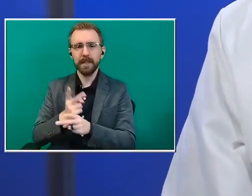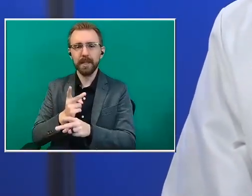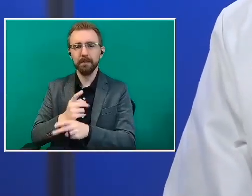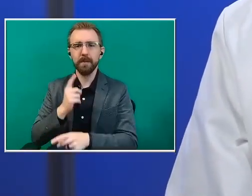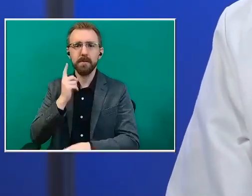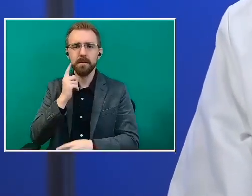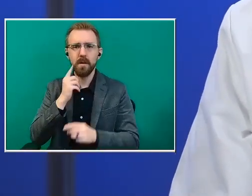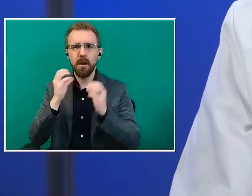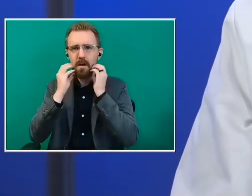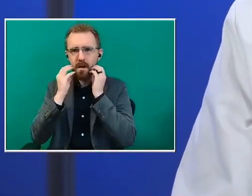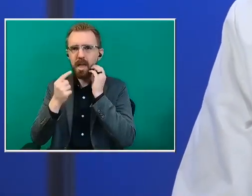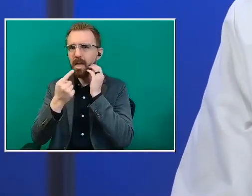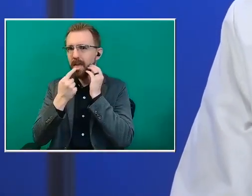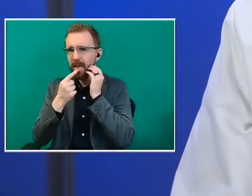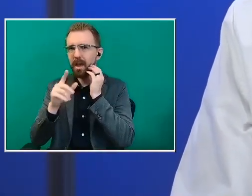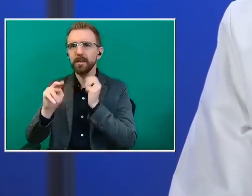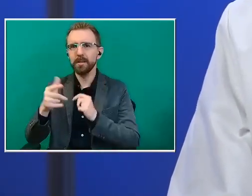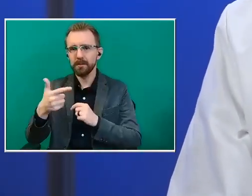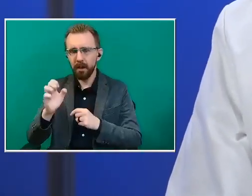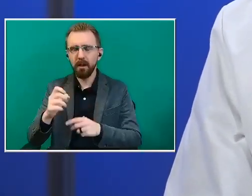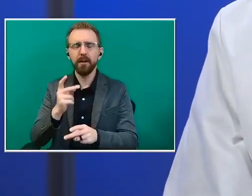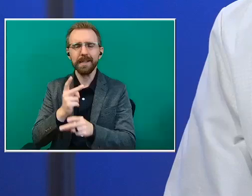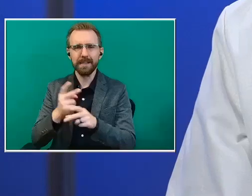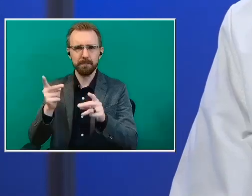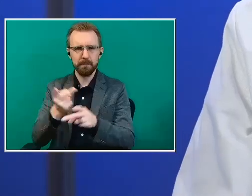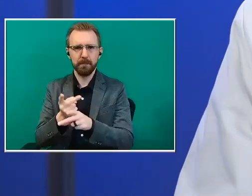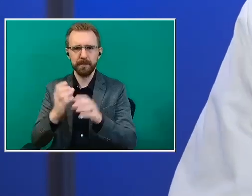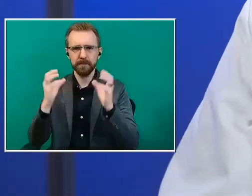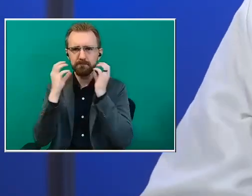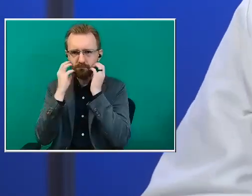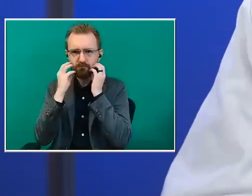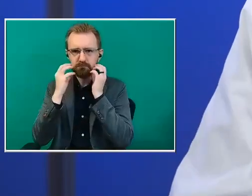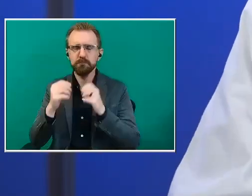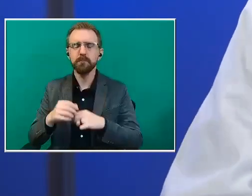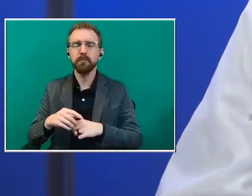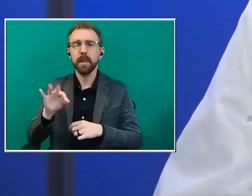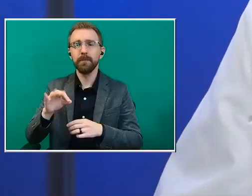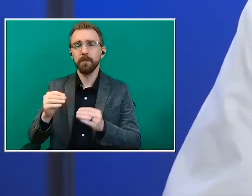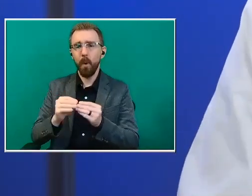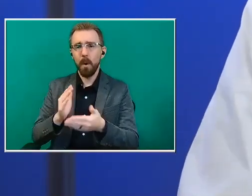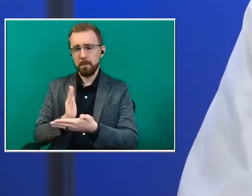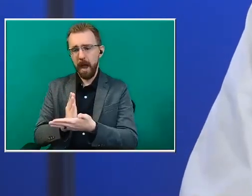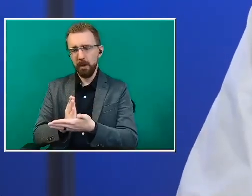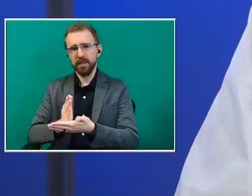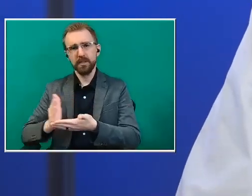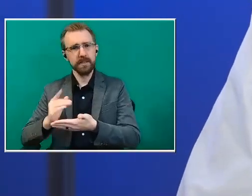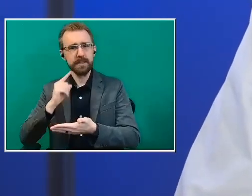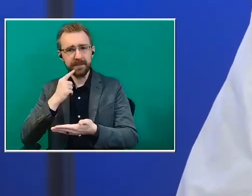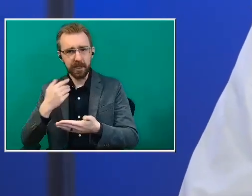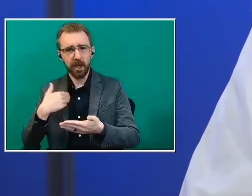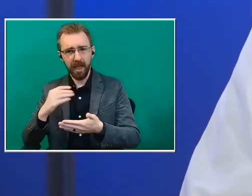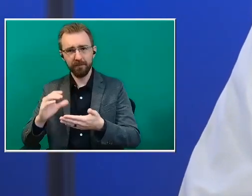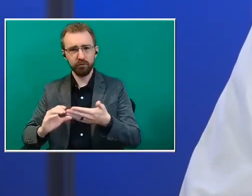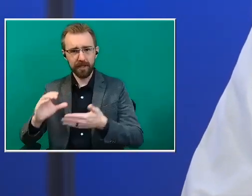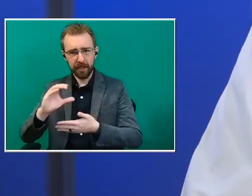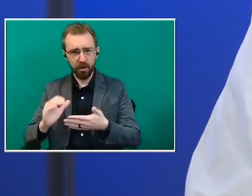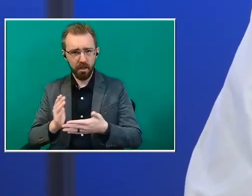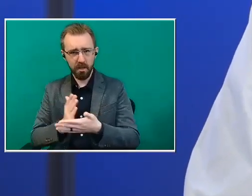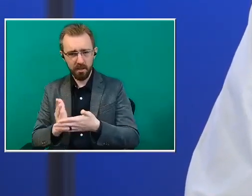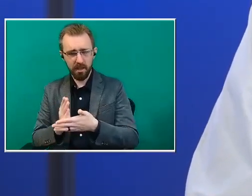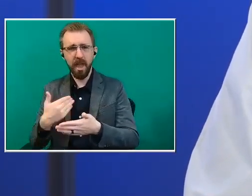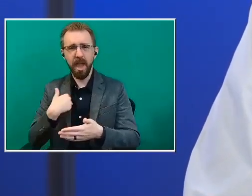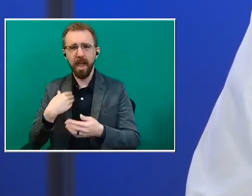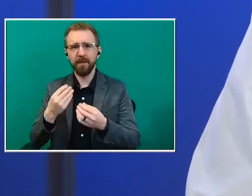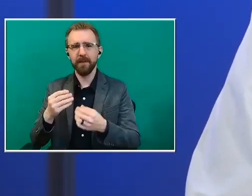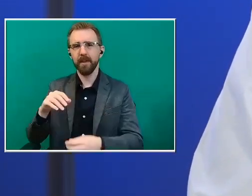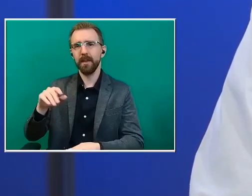can improve sleep apnea. If they are more moderate to severe and they are within certain criteria, then we also have an implant at KU now, which is called